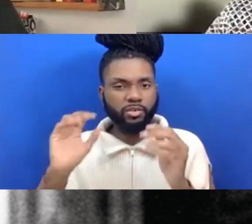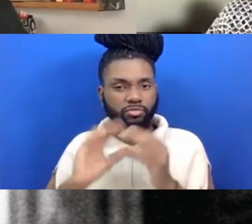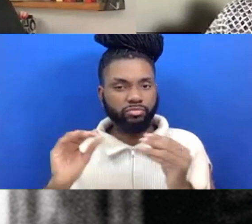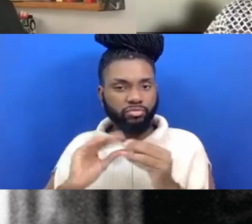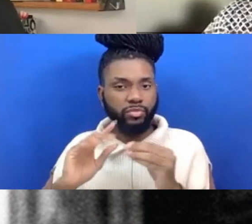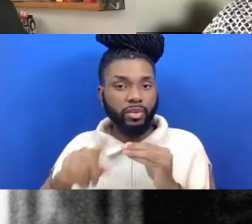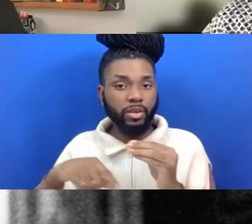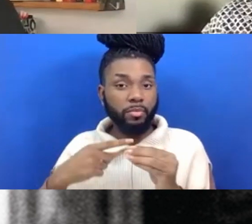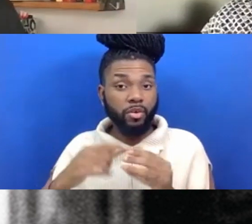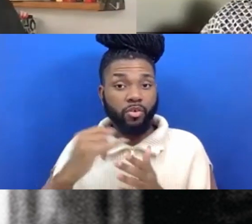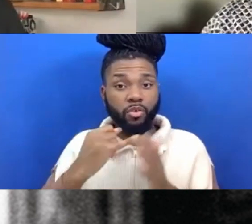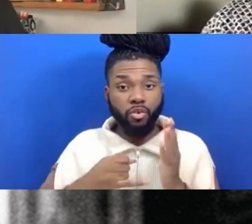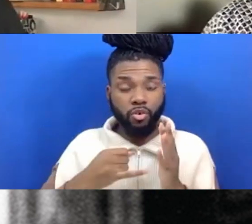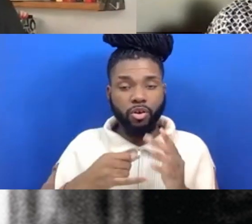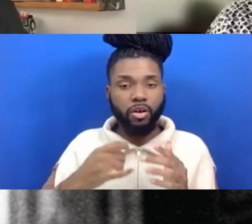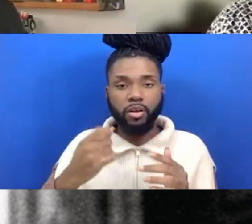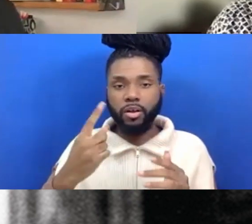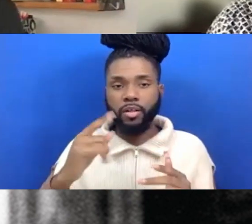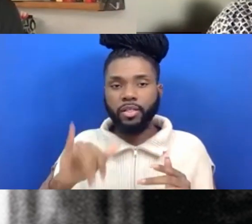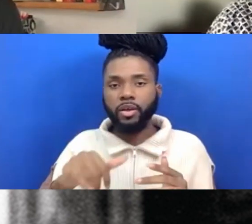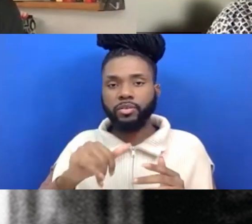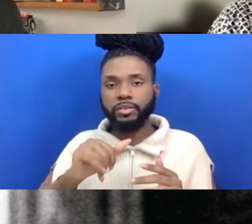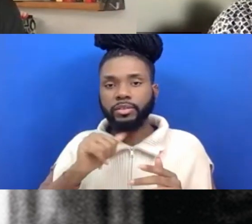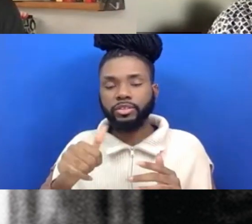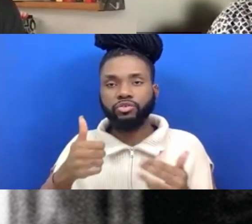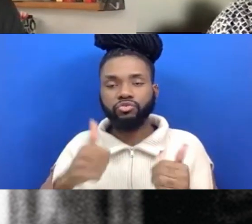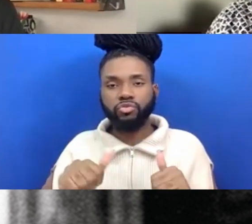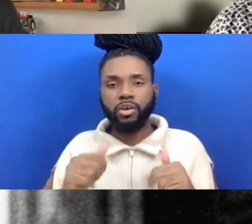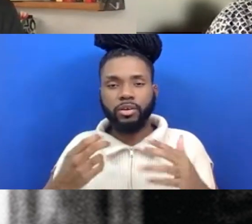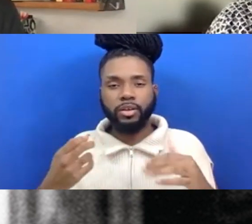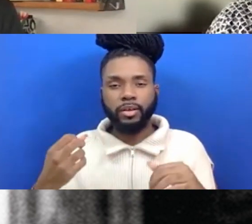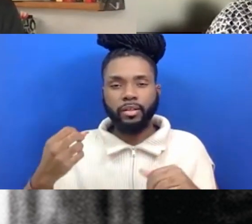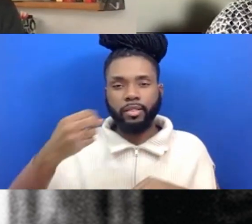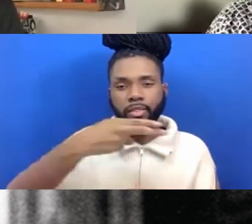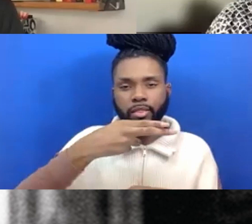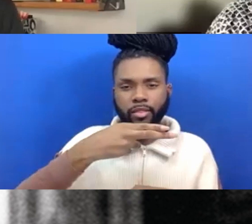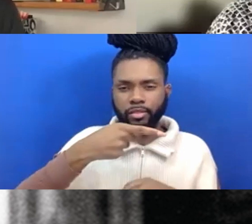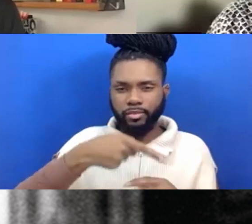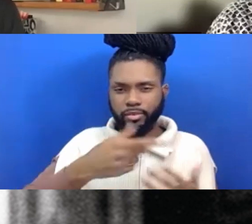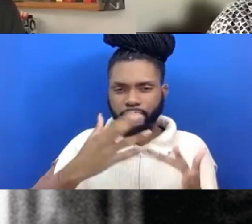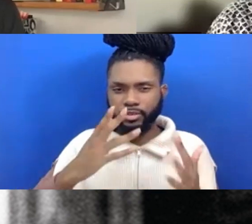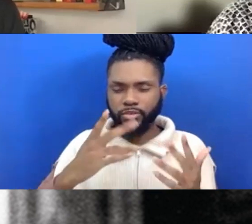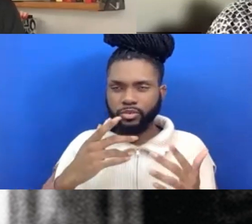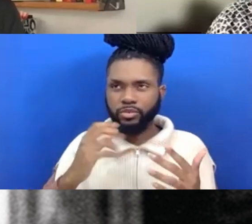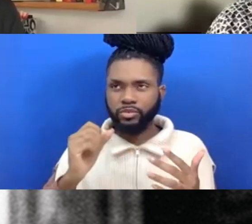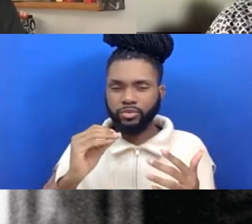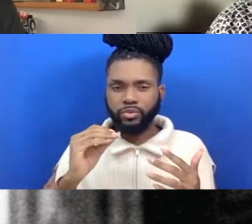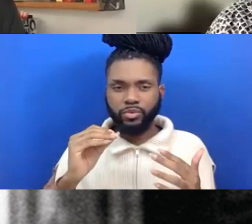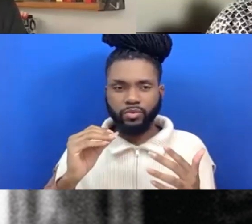artwork that wasn't about writing over it, right? So to be able